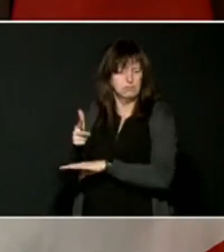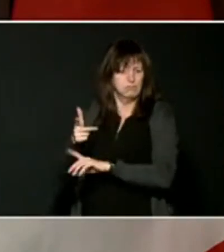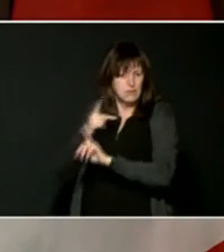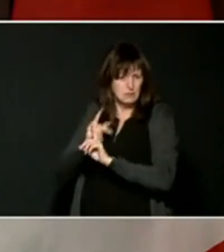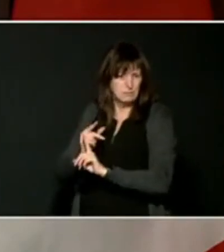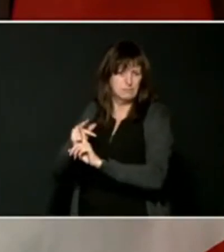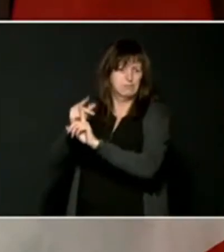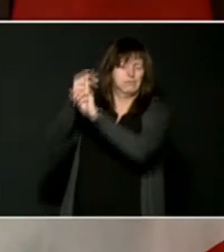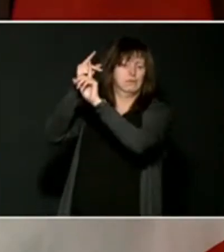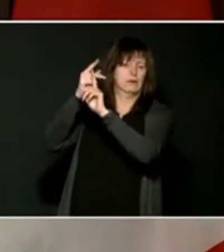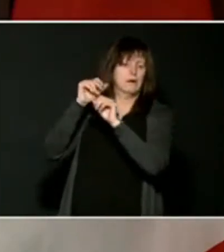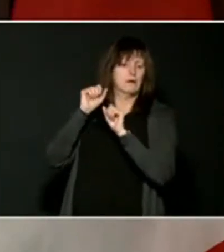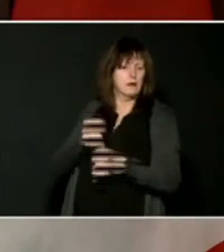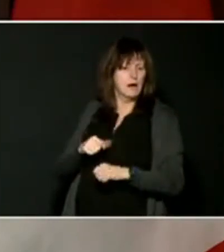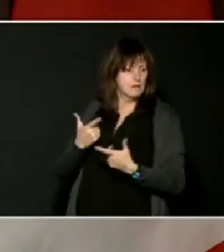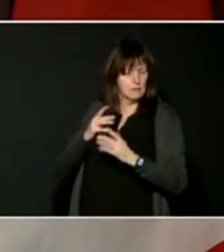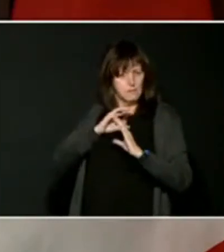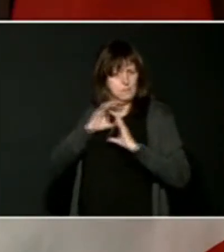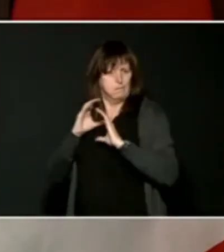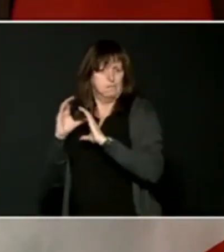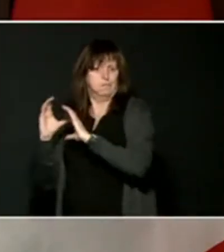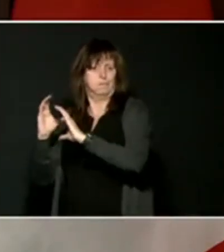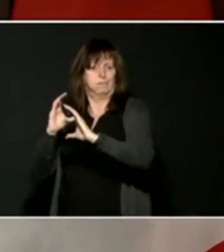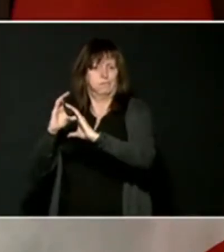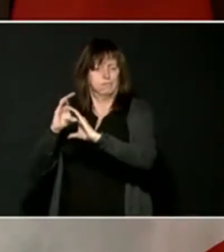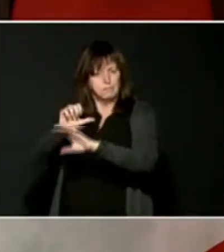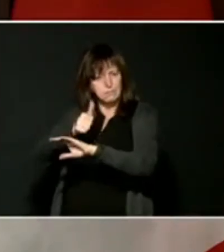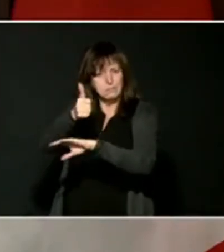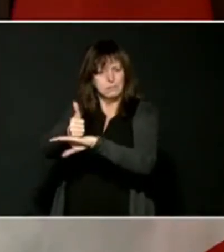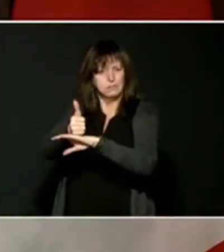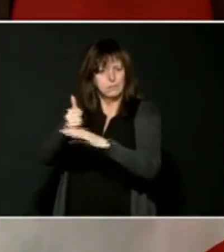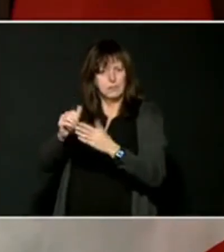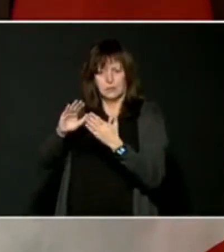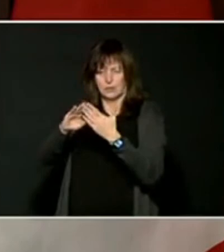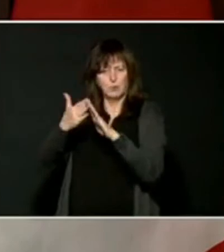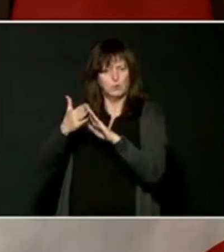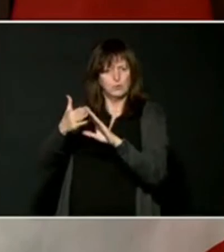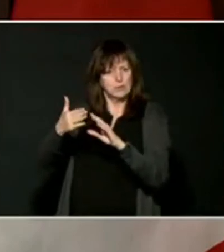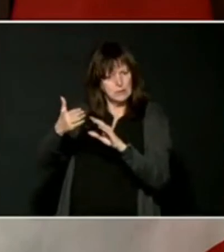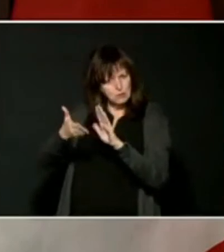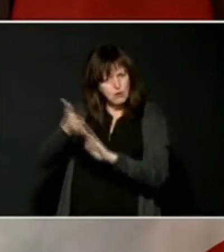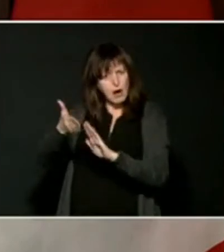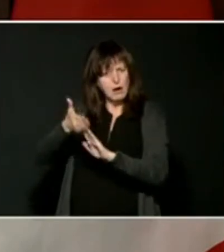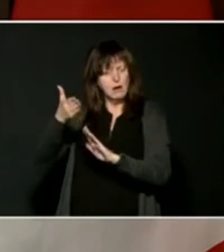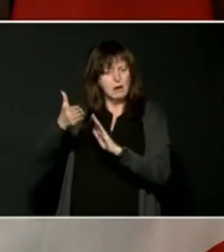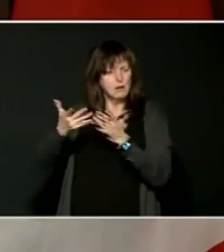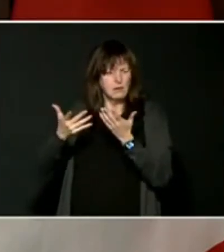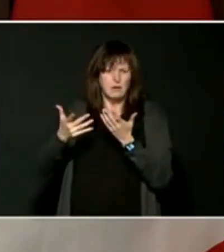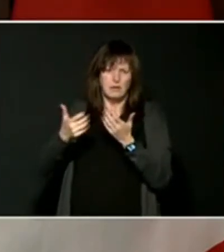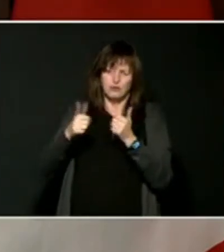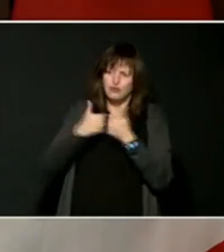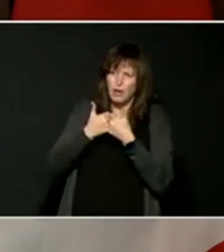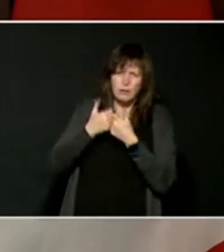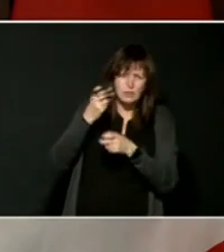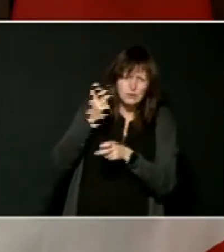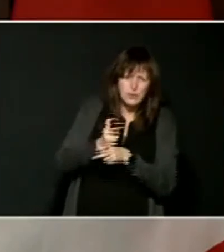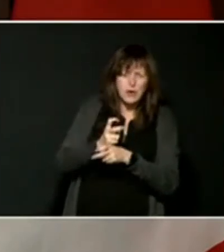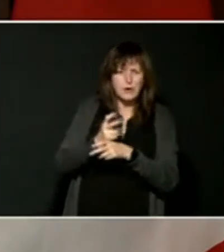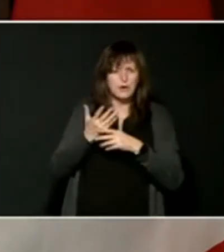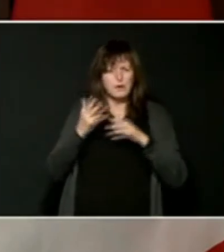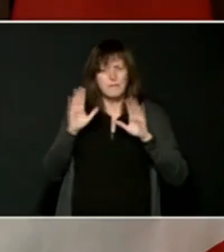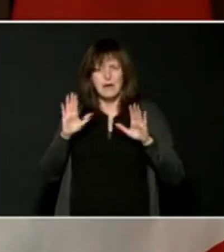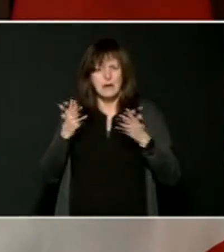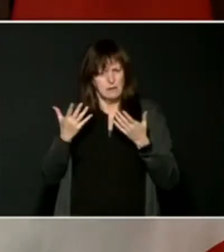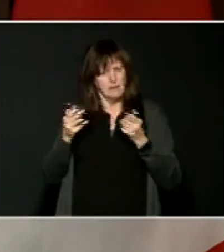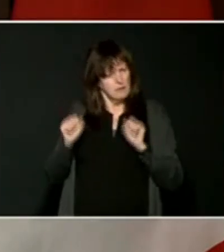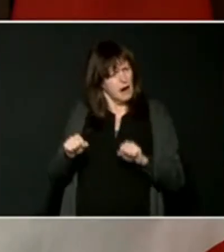Running them longer, a variety of techniques that, although they can be challenging and hard, and require constant local adaptation can